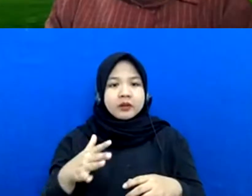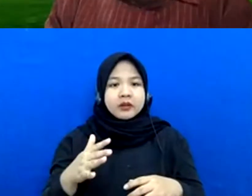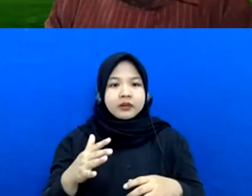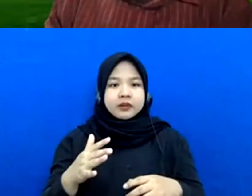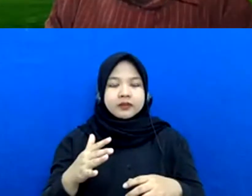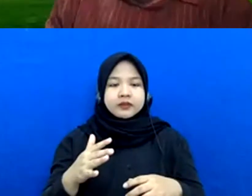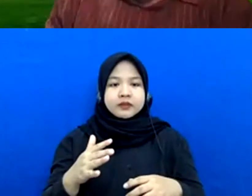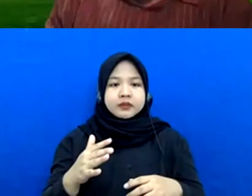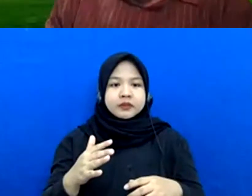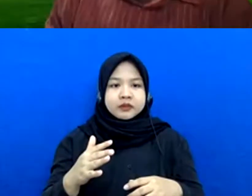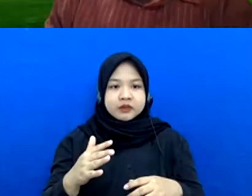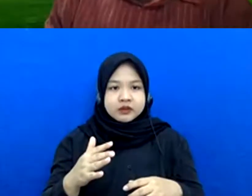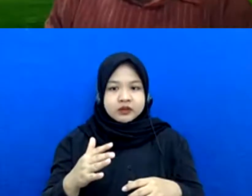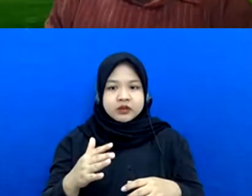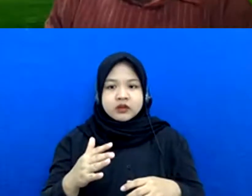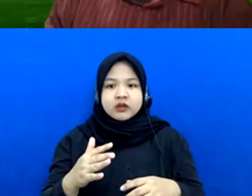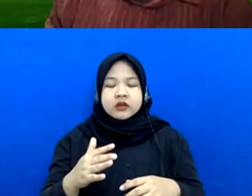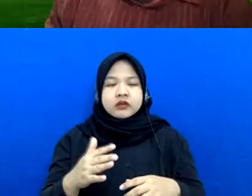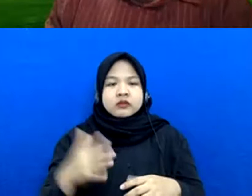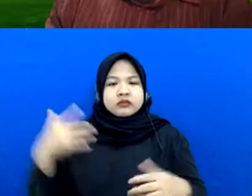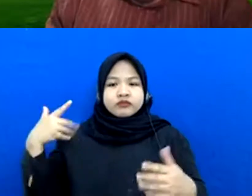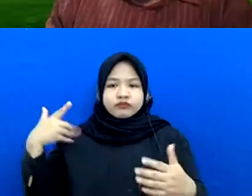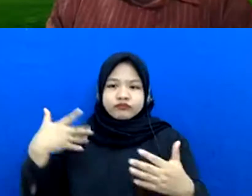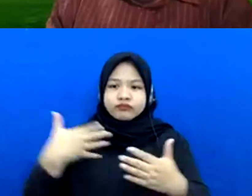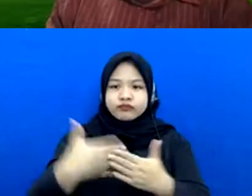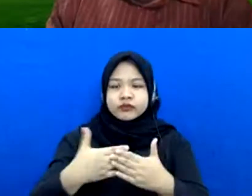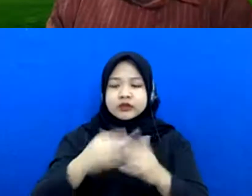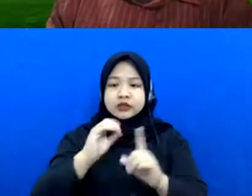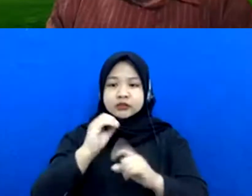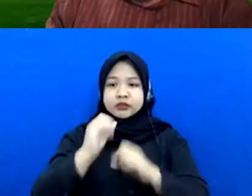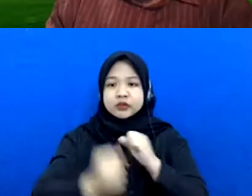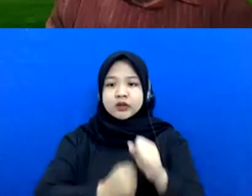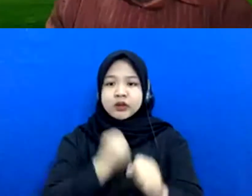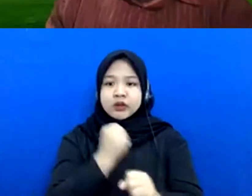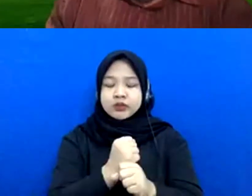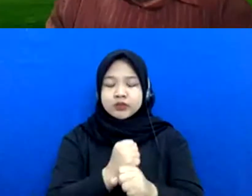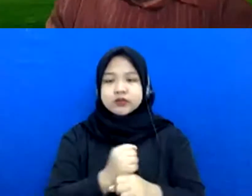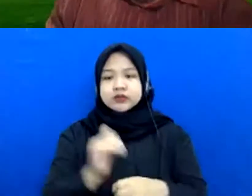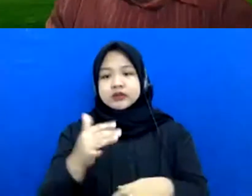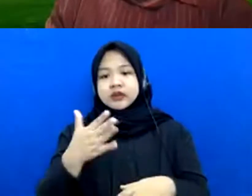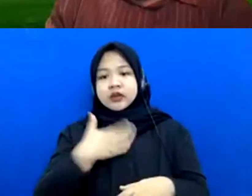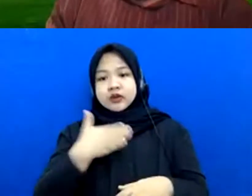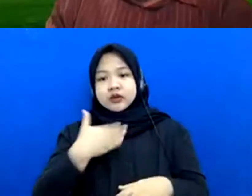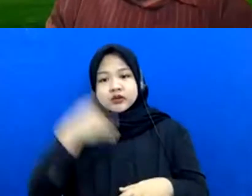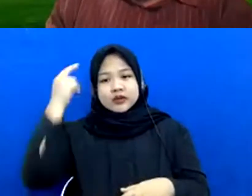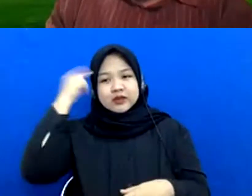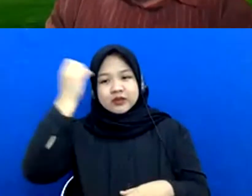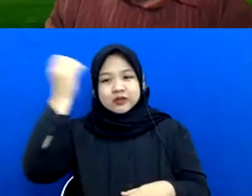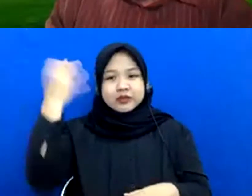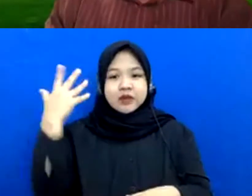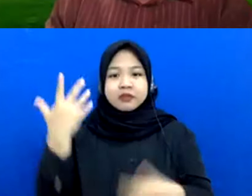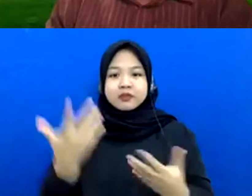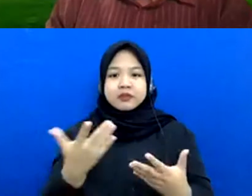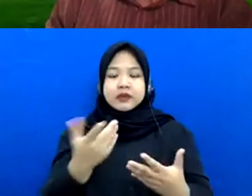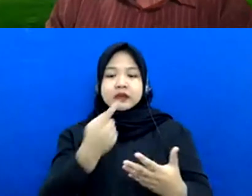it's 10 years old. Like, I dread the thought that I could eventually end up with a disability.